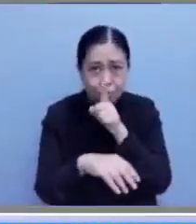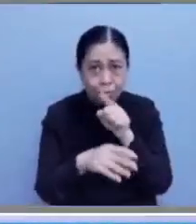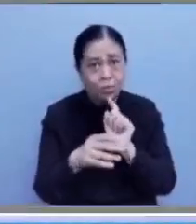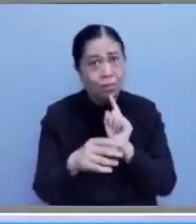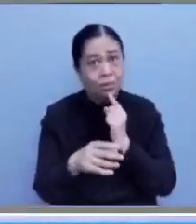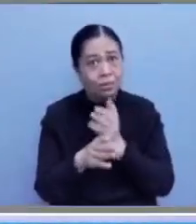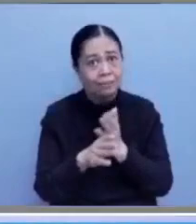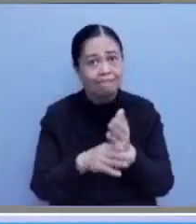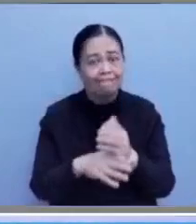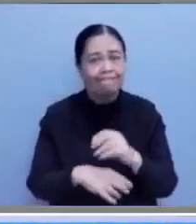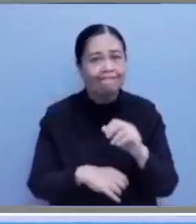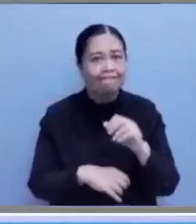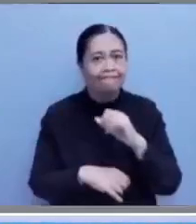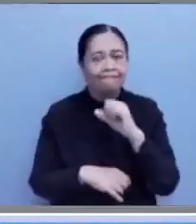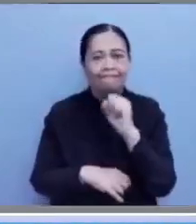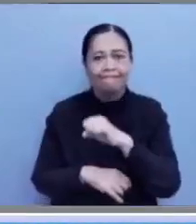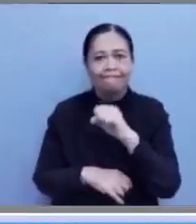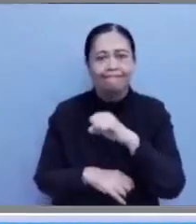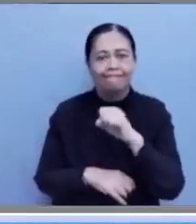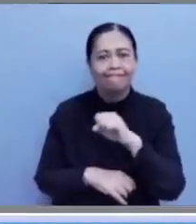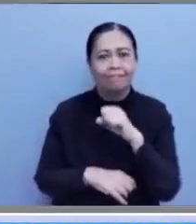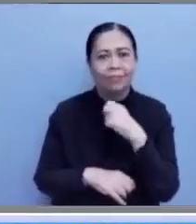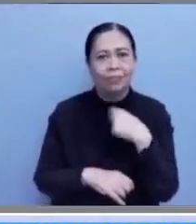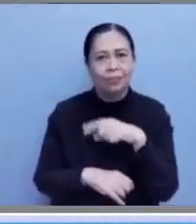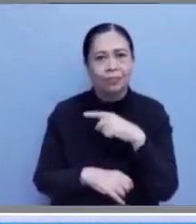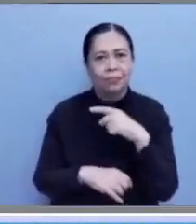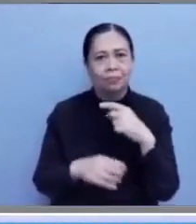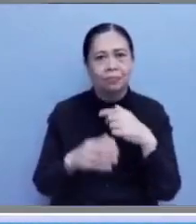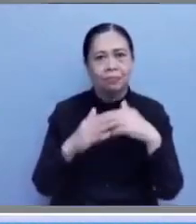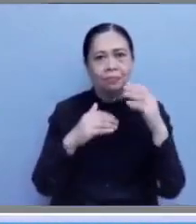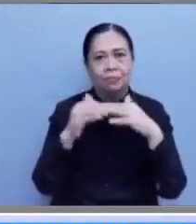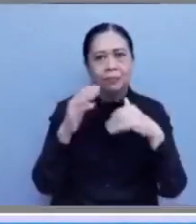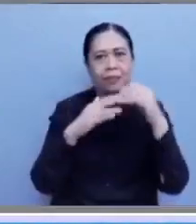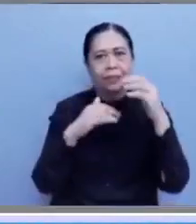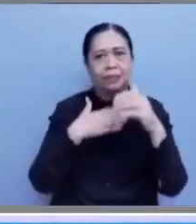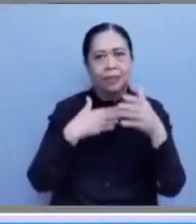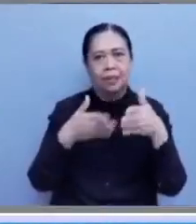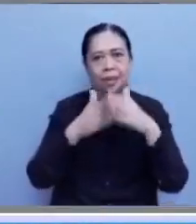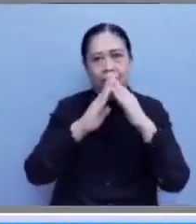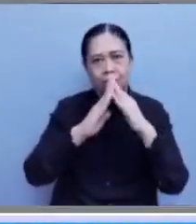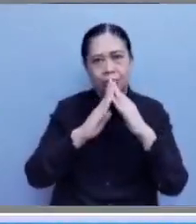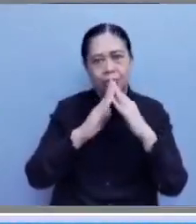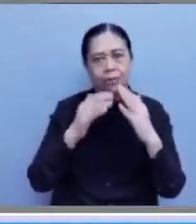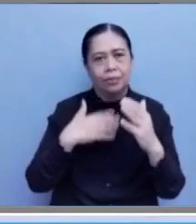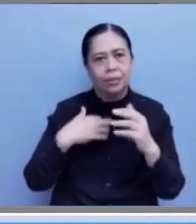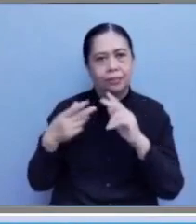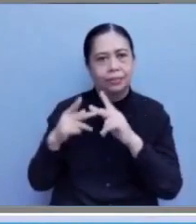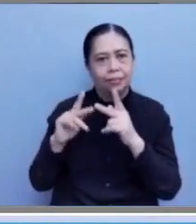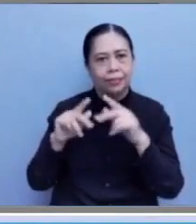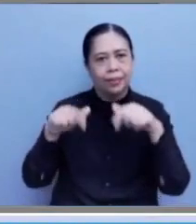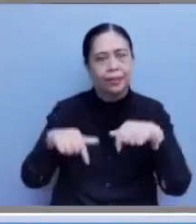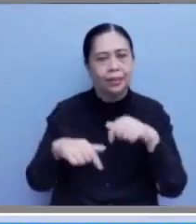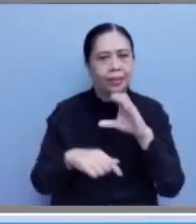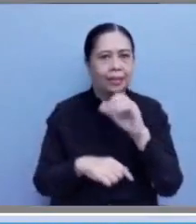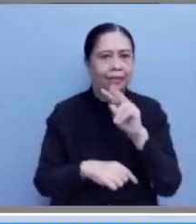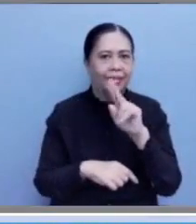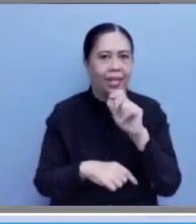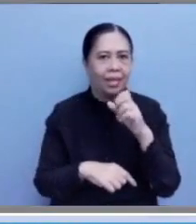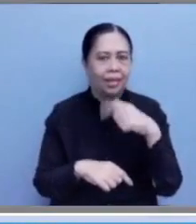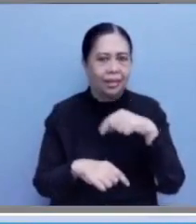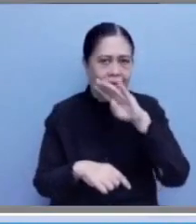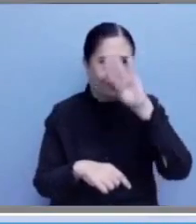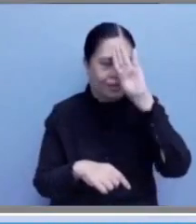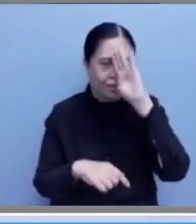Yeah, opo. We were building my house, me and my partner's house, dito sa Cavite. Tapos, I